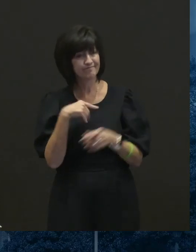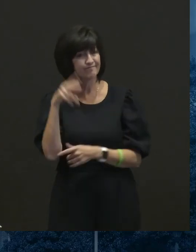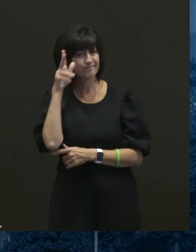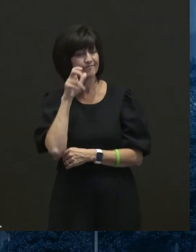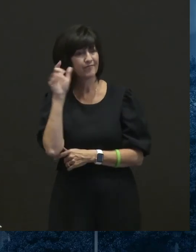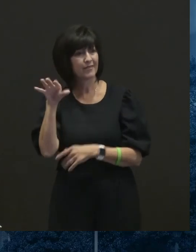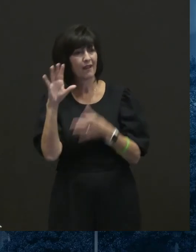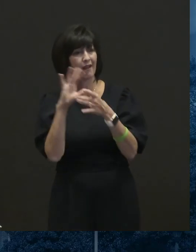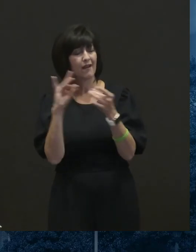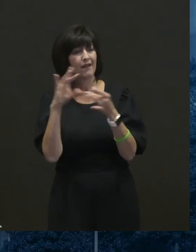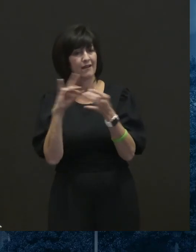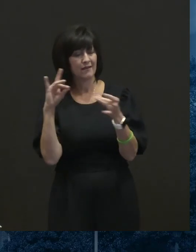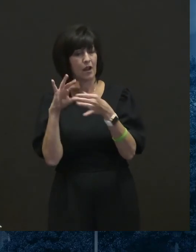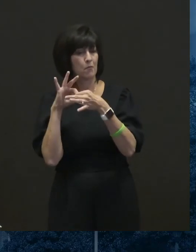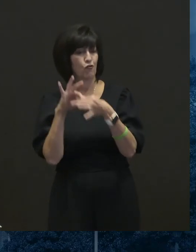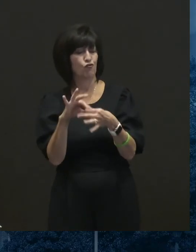the